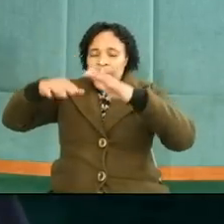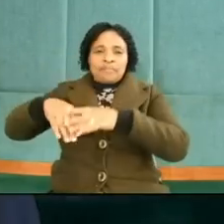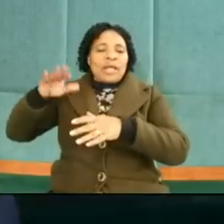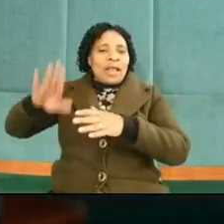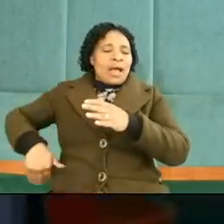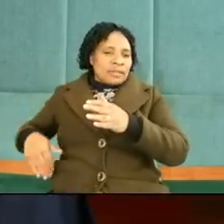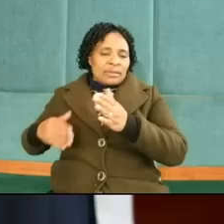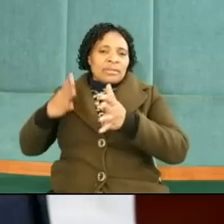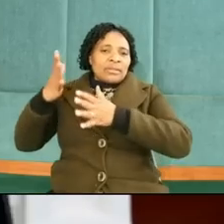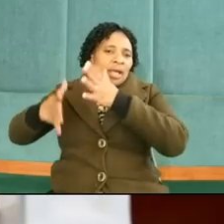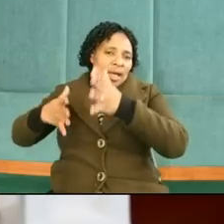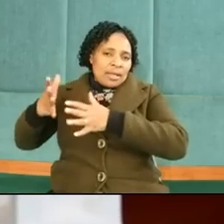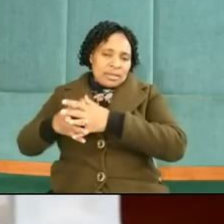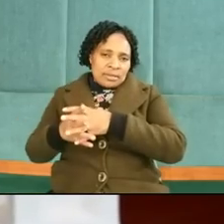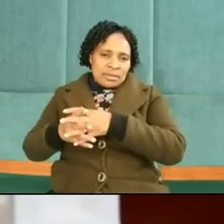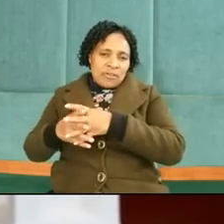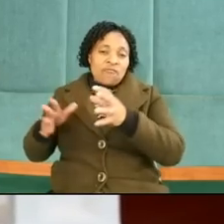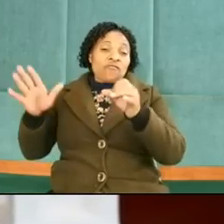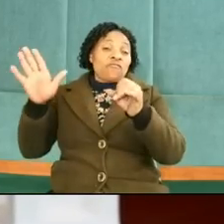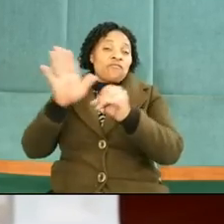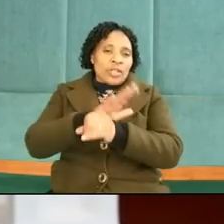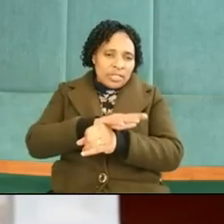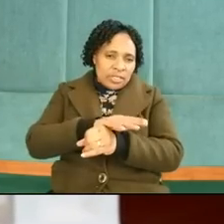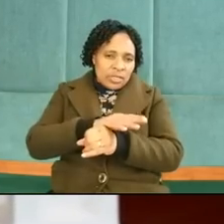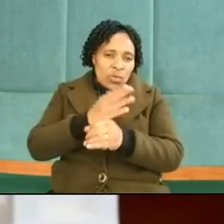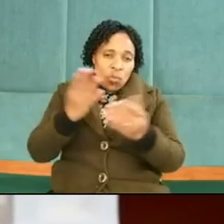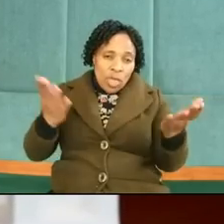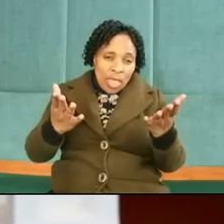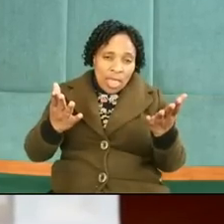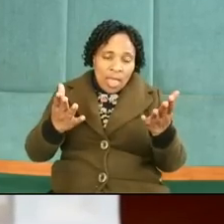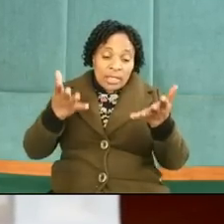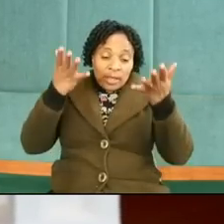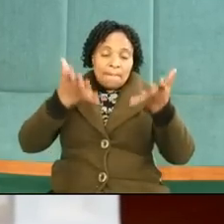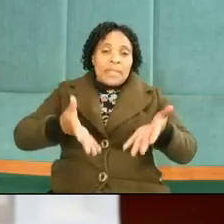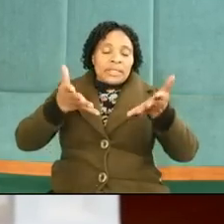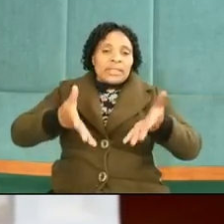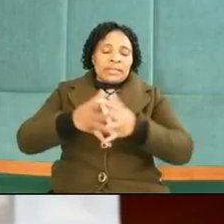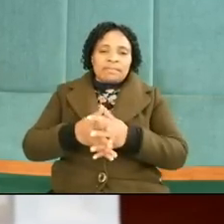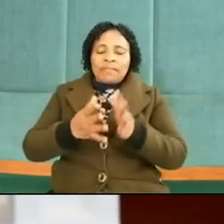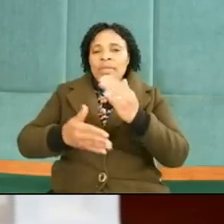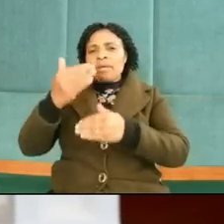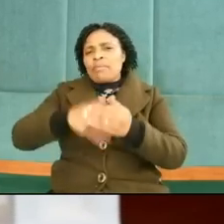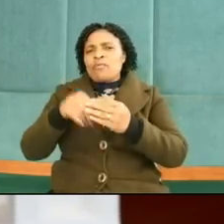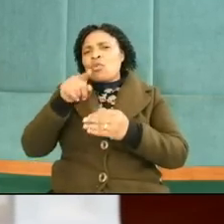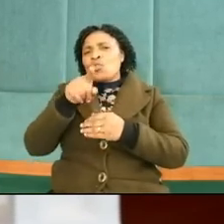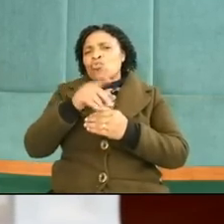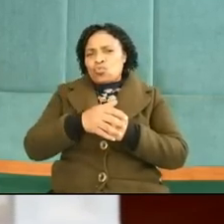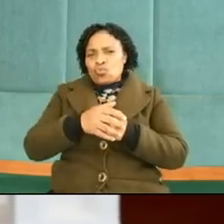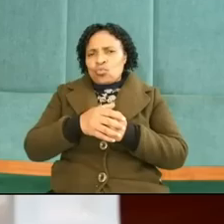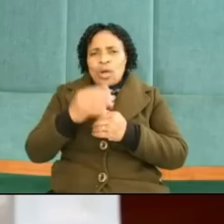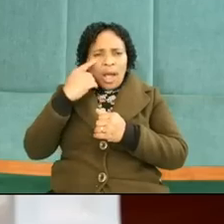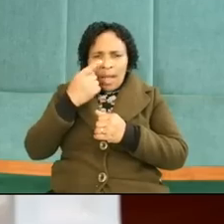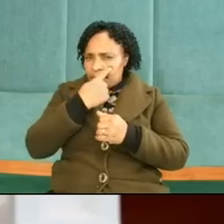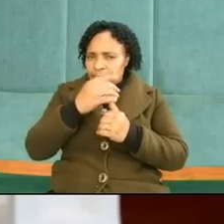sign is being fulfilled in your very presence, before your very